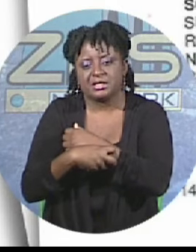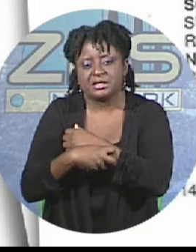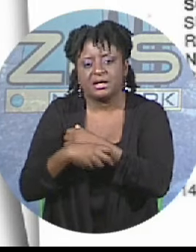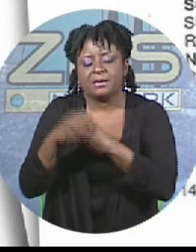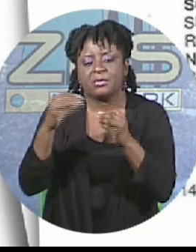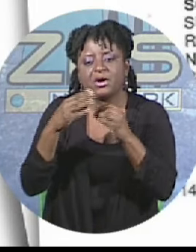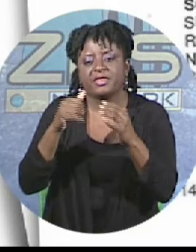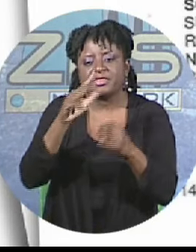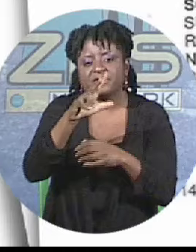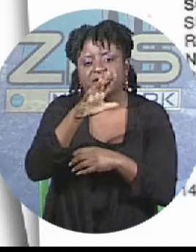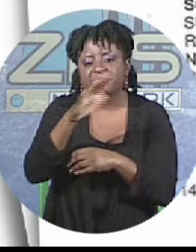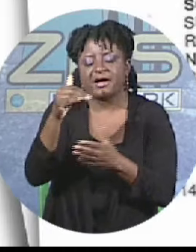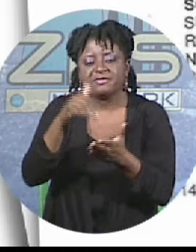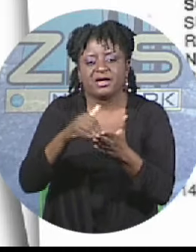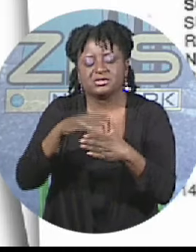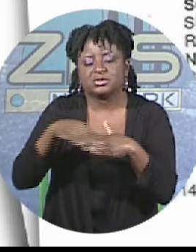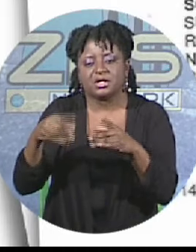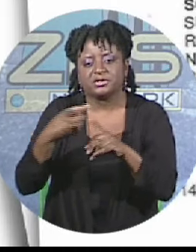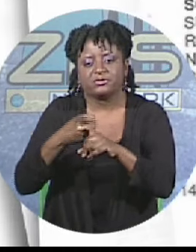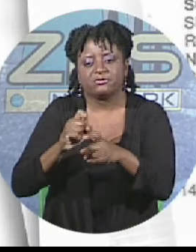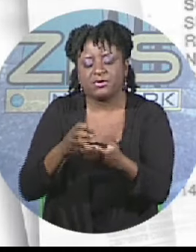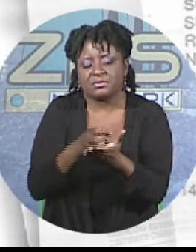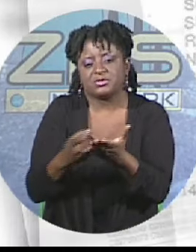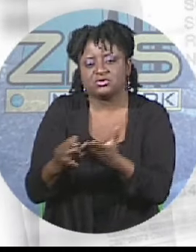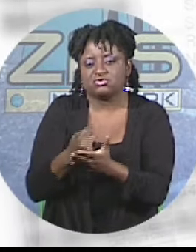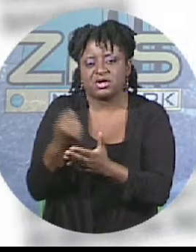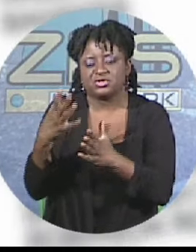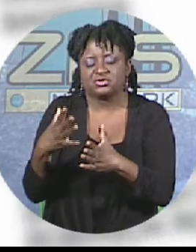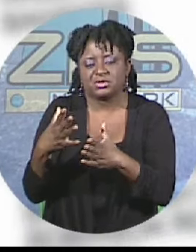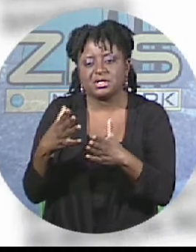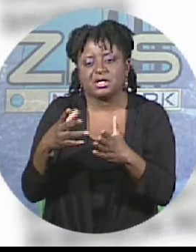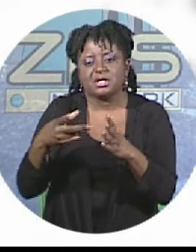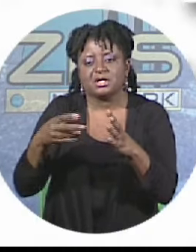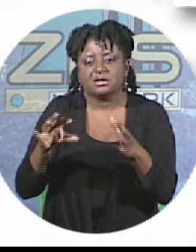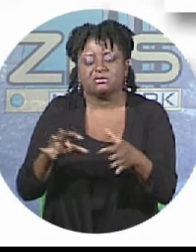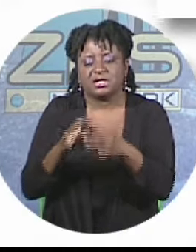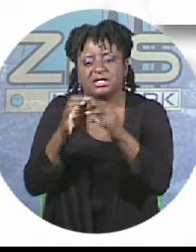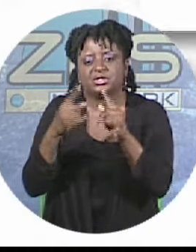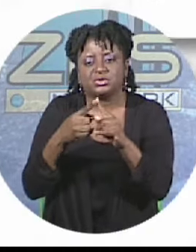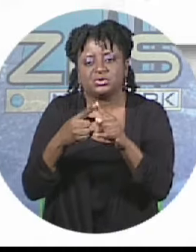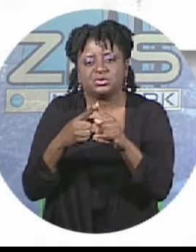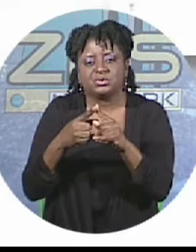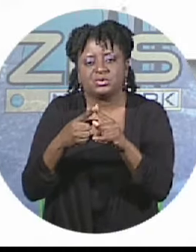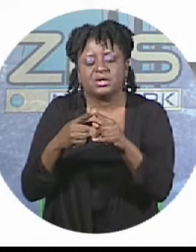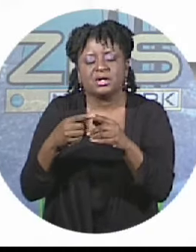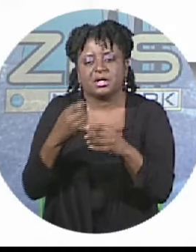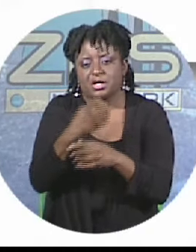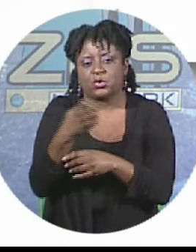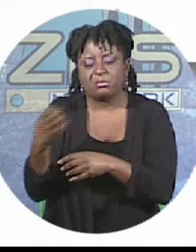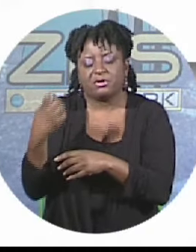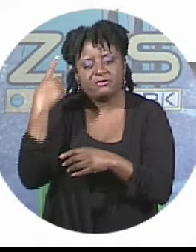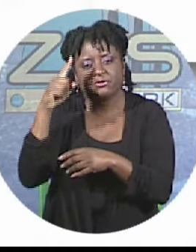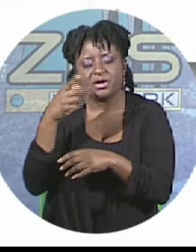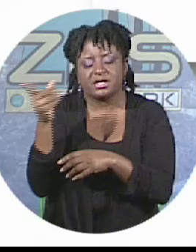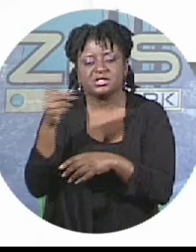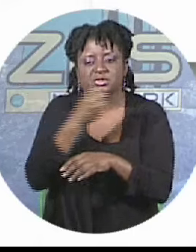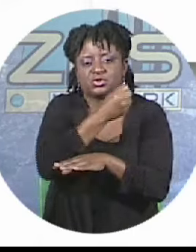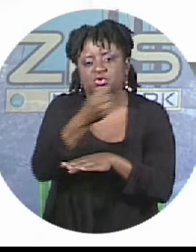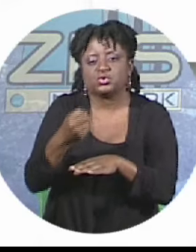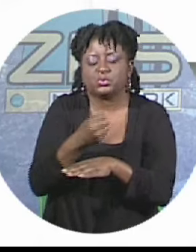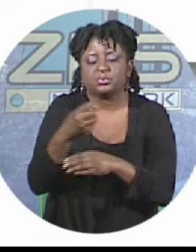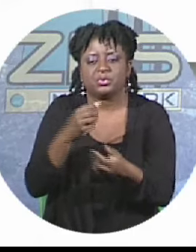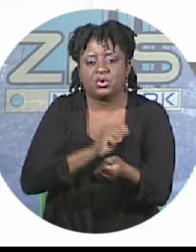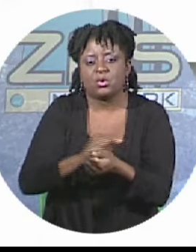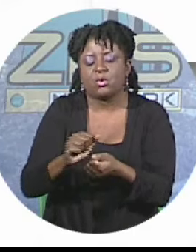to do with bringing in commercial equipment for his superwash company. Now, Roberts says, according to receipts, the value of those goods was lowered